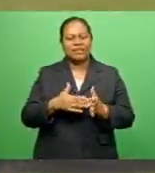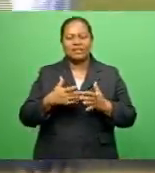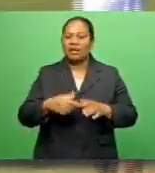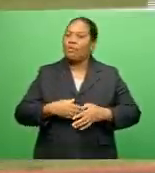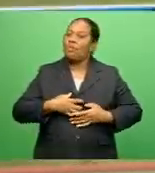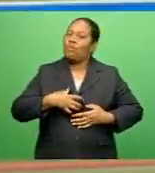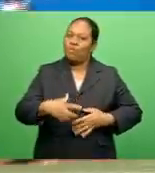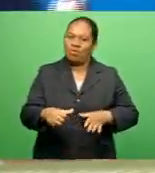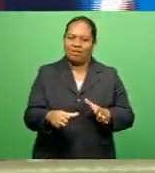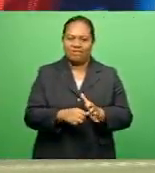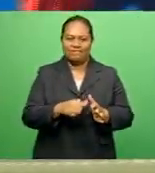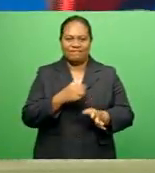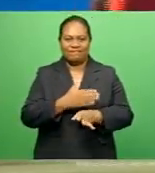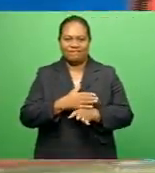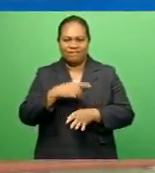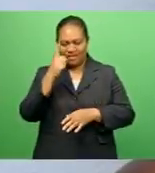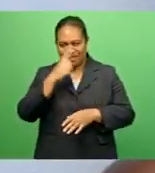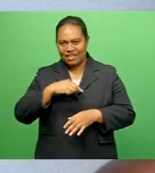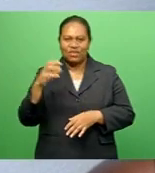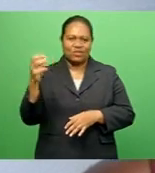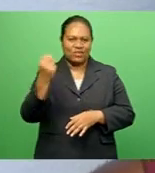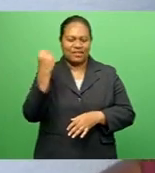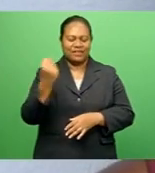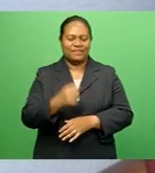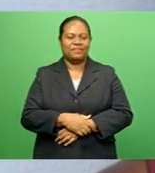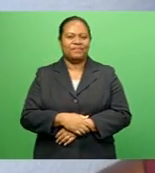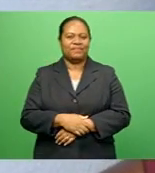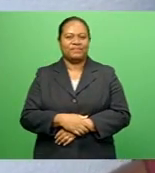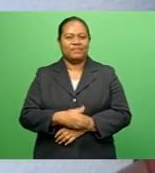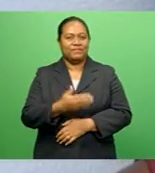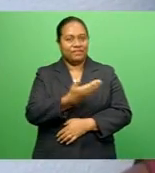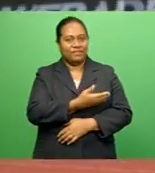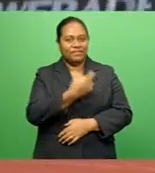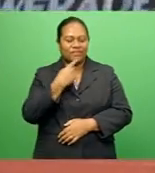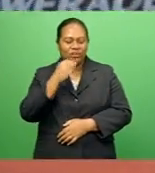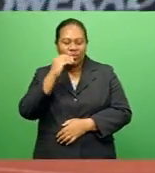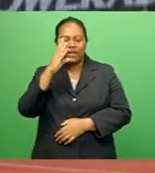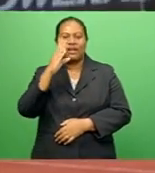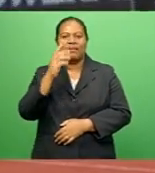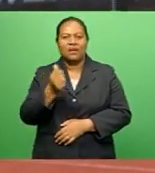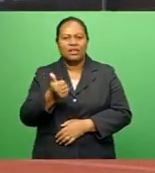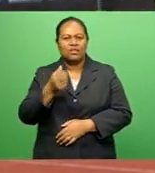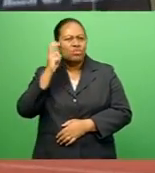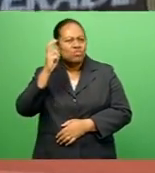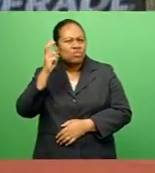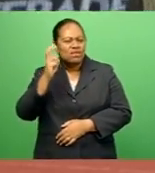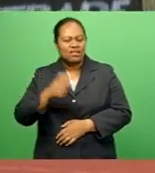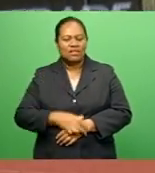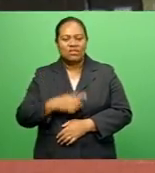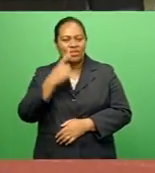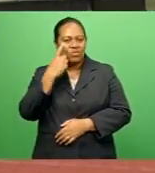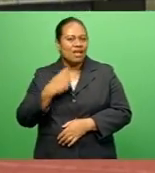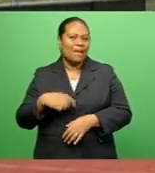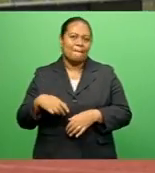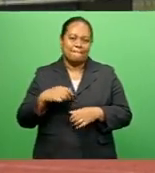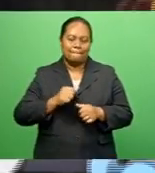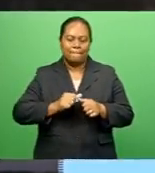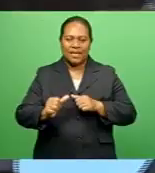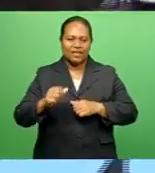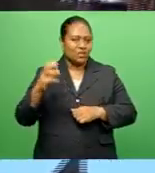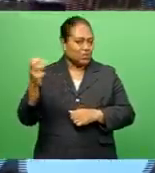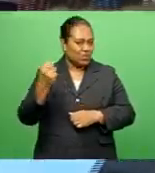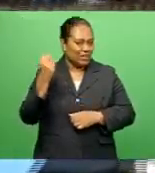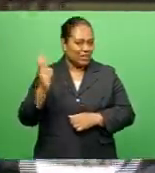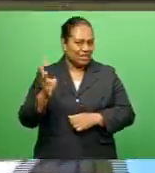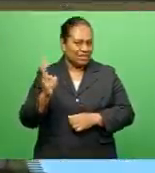work to get her the win. I will need to wake up early to train. I am trying my best to win this event. She